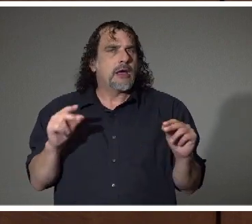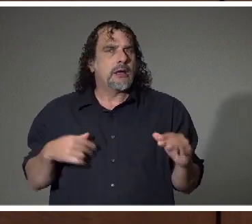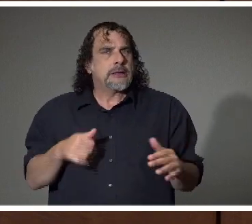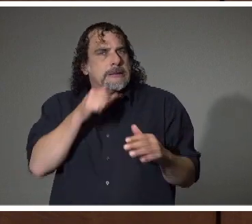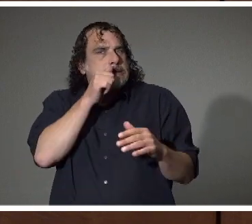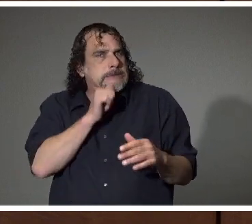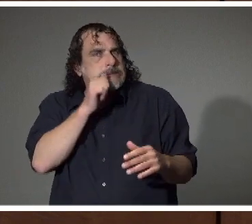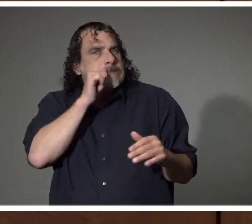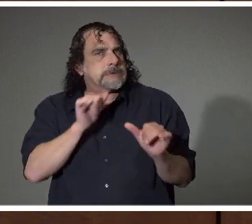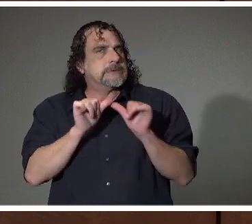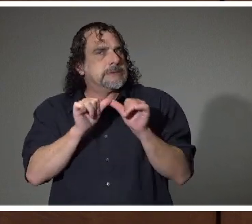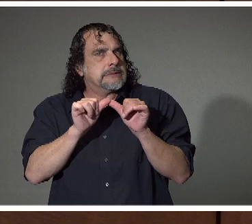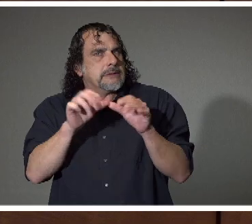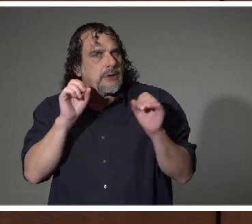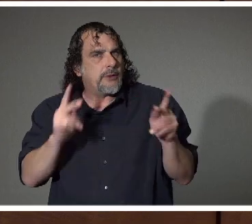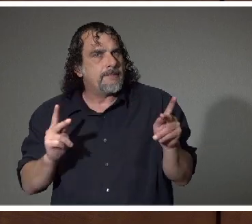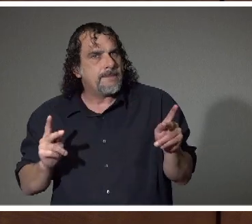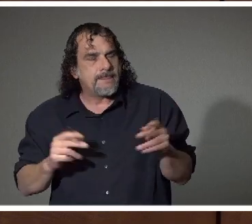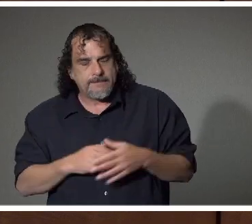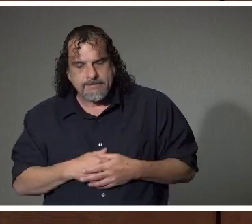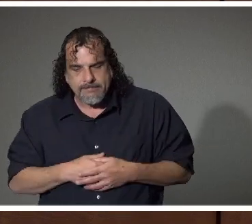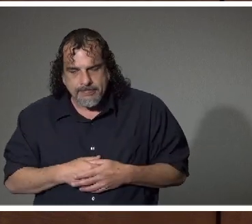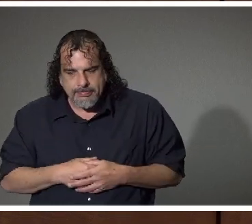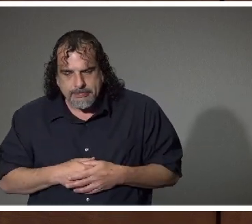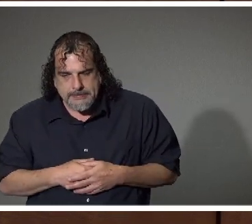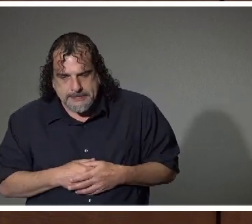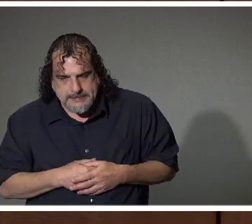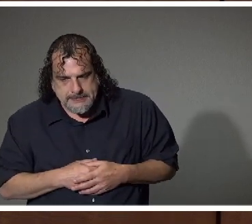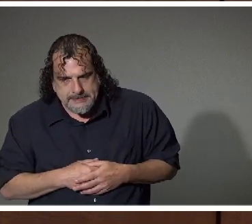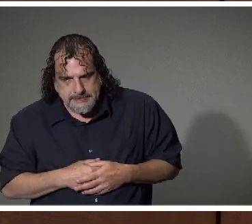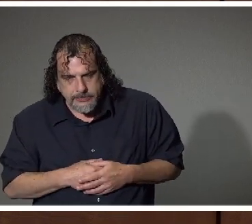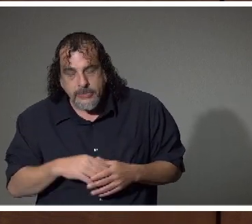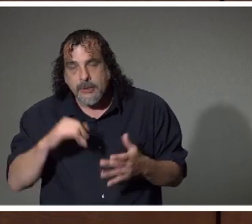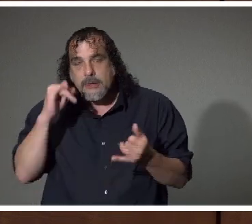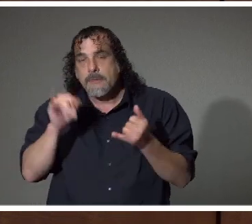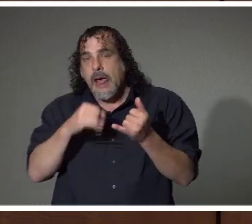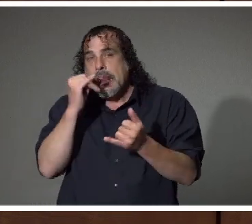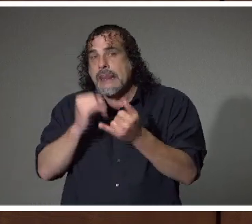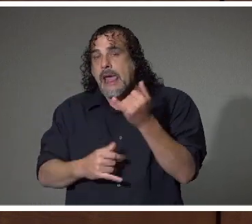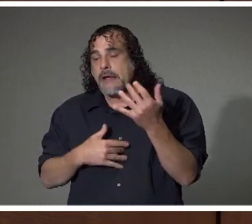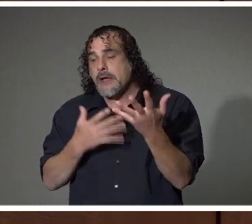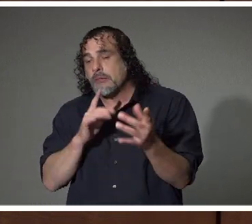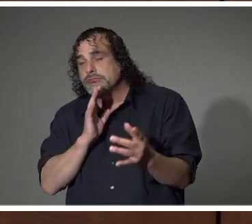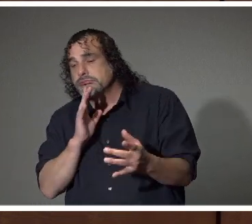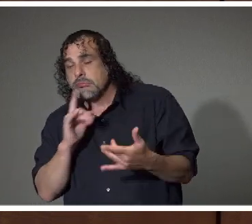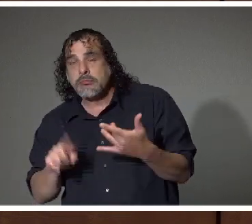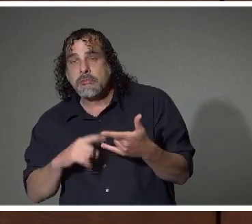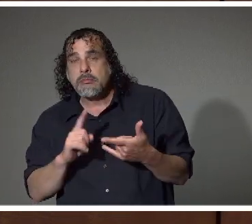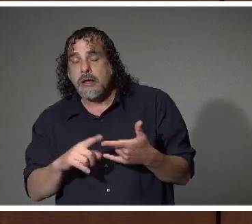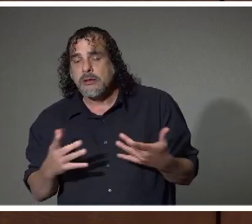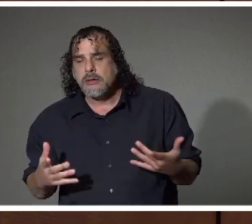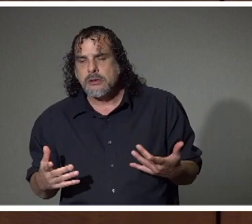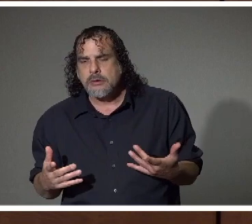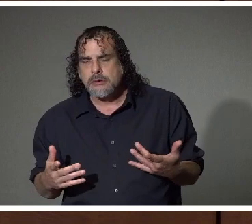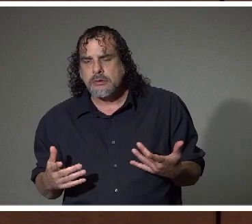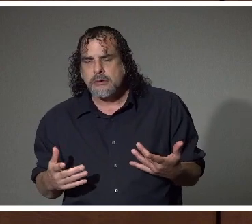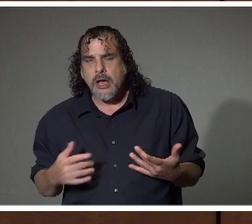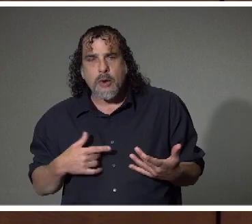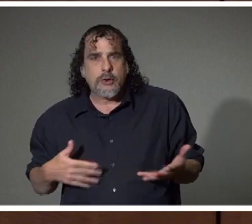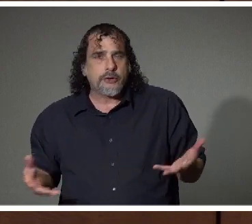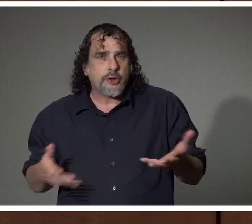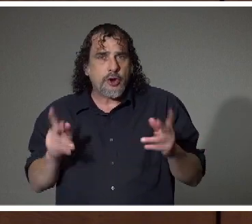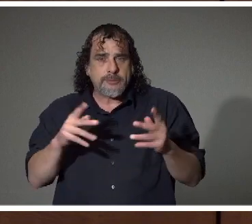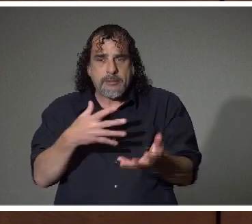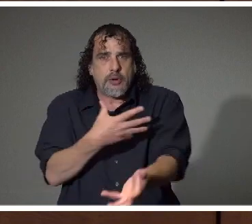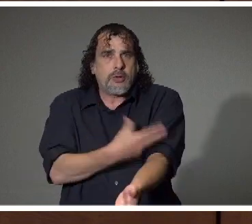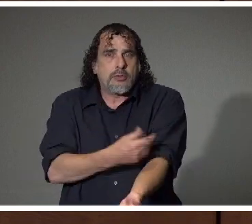patience as we get through this part of our epidemic. And the only last thing I want to mention is just to really encourage folks to give